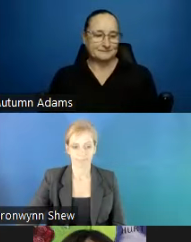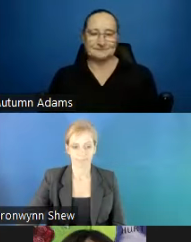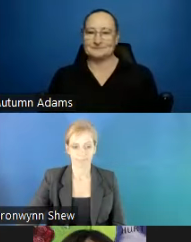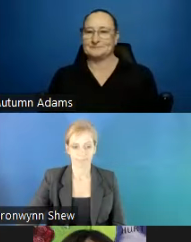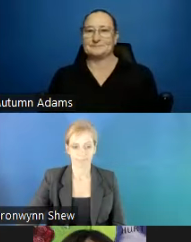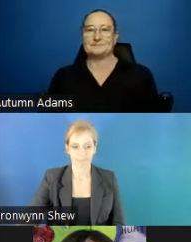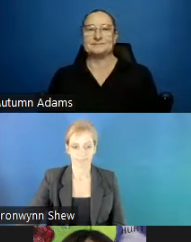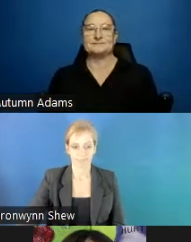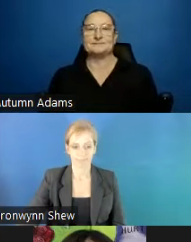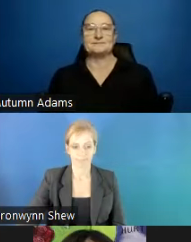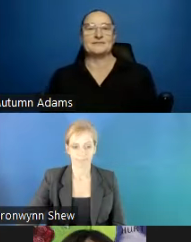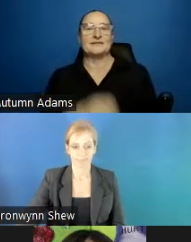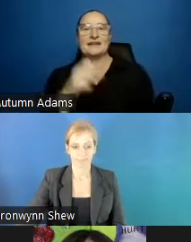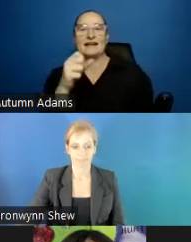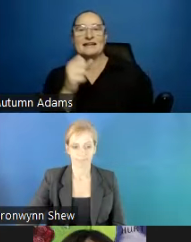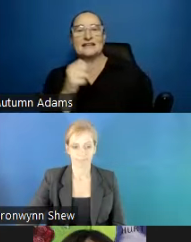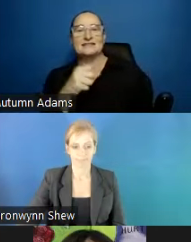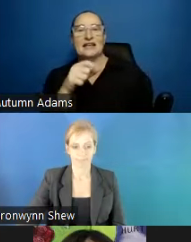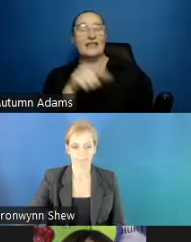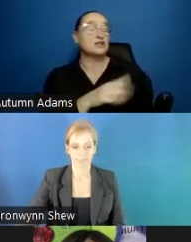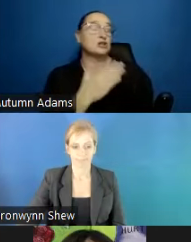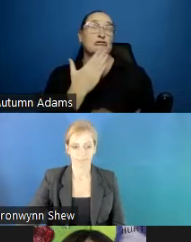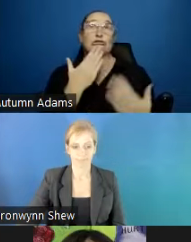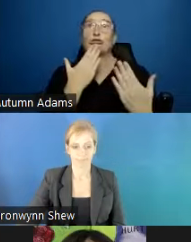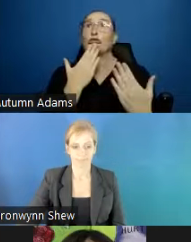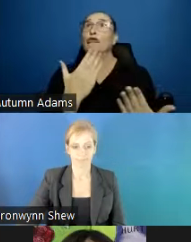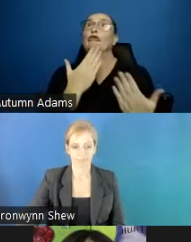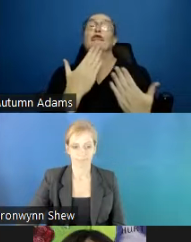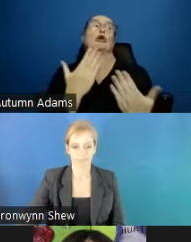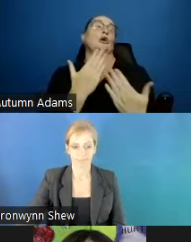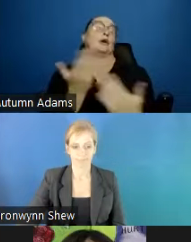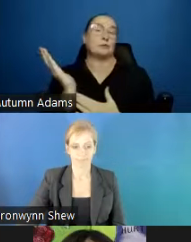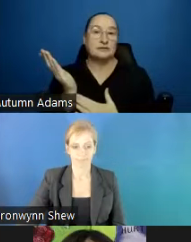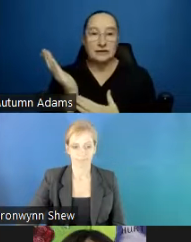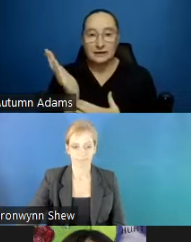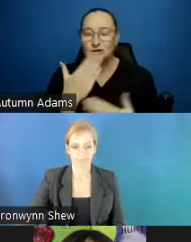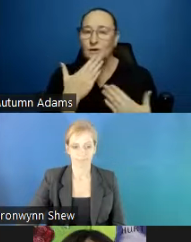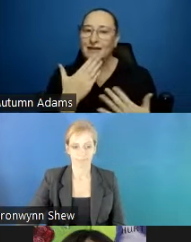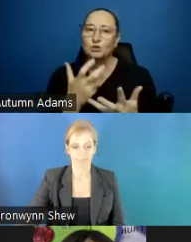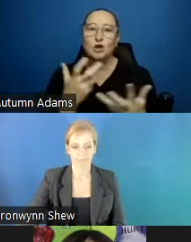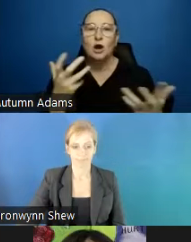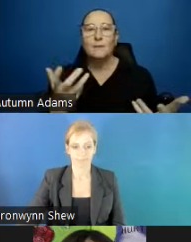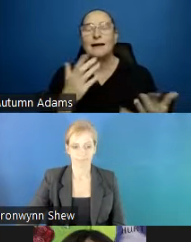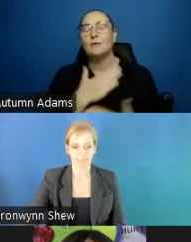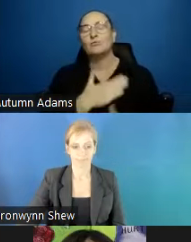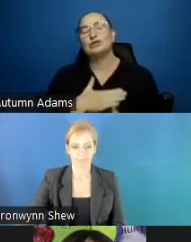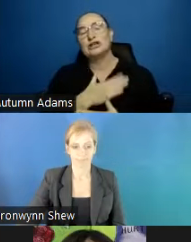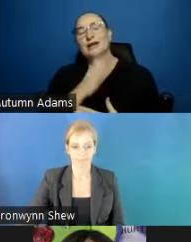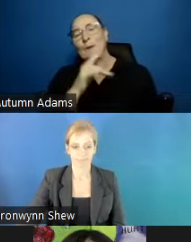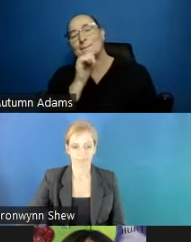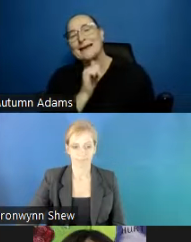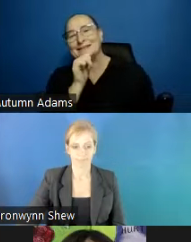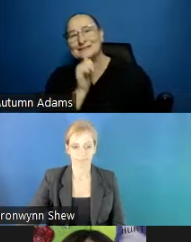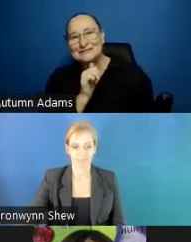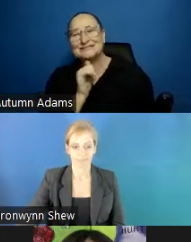Wonderful. Yes, this was such a great session. Thank you so much. And we appreciate your patience with the